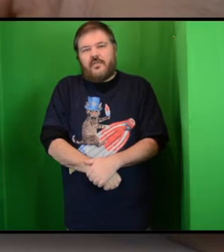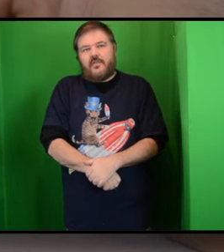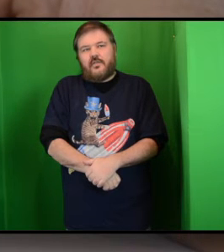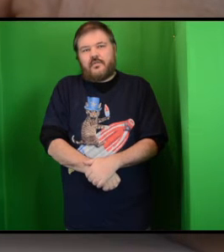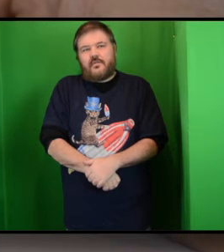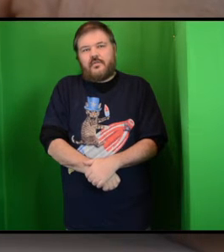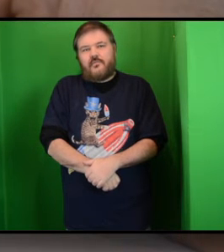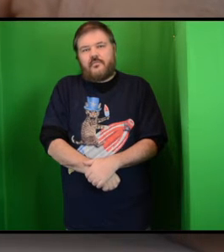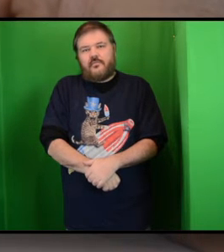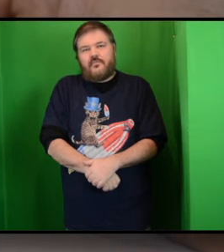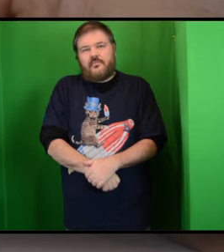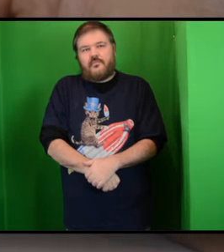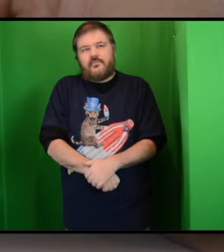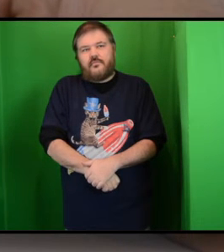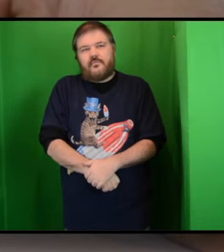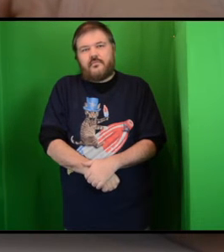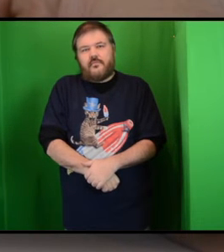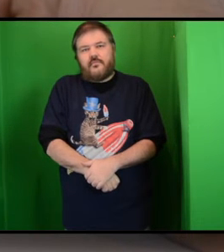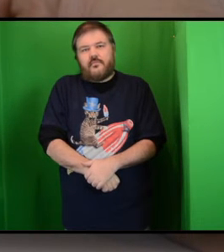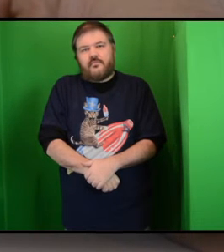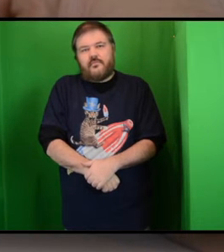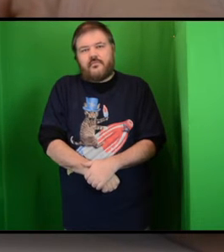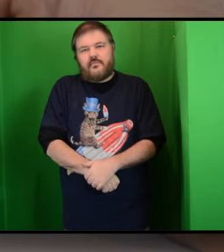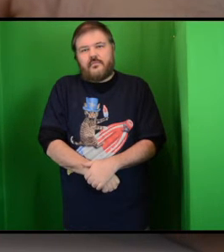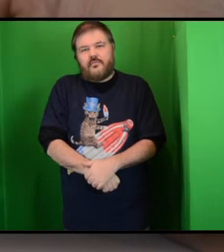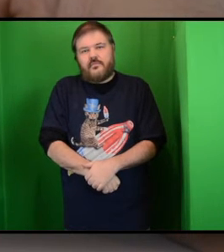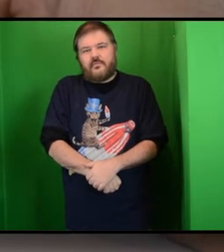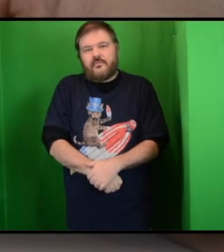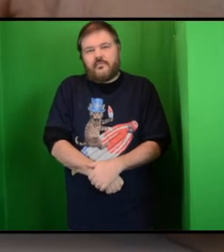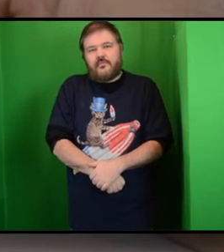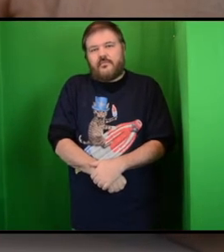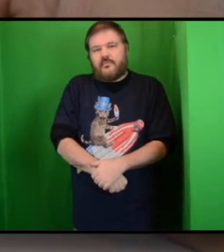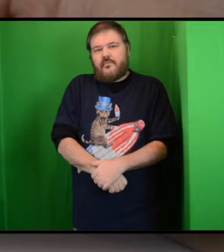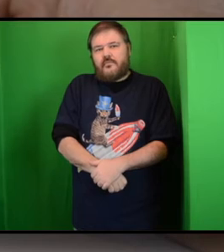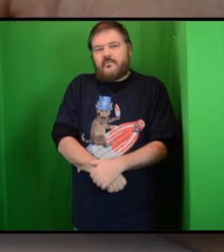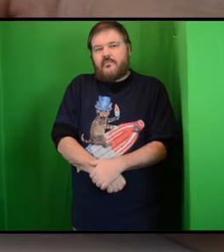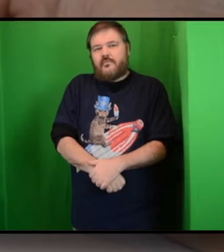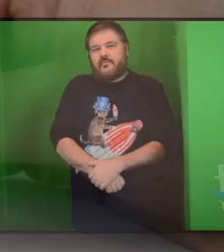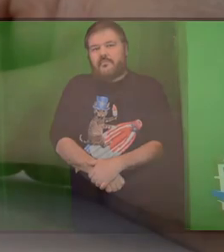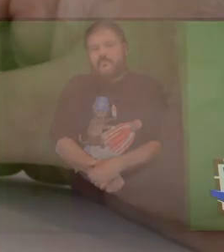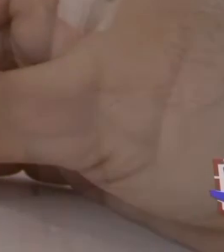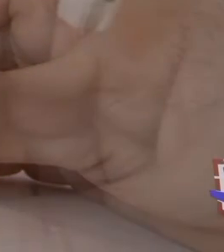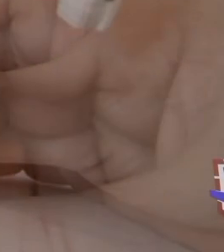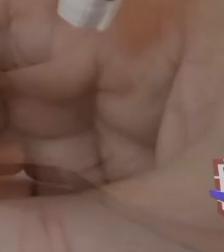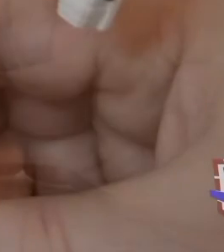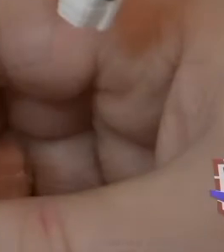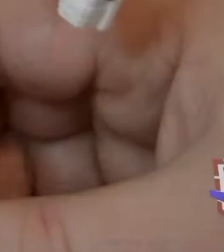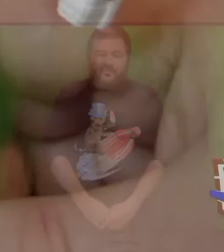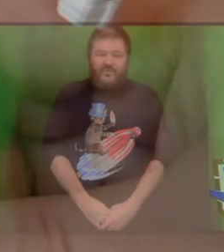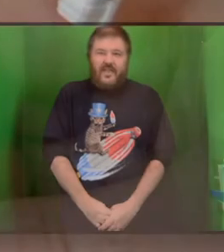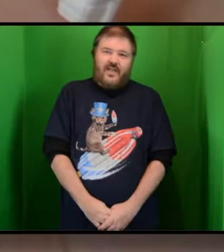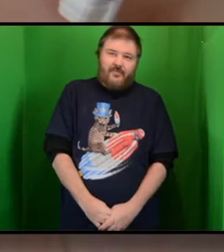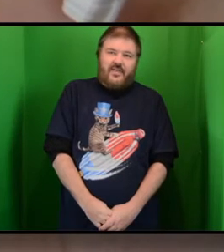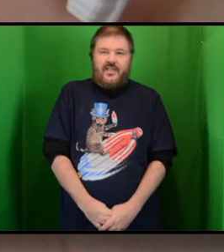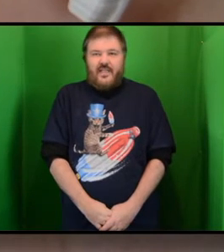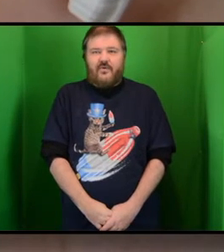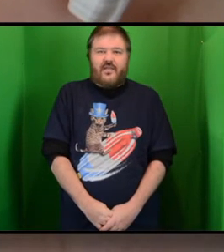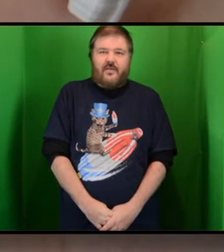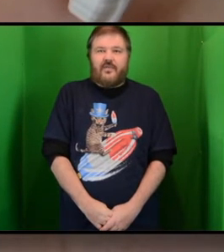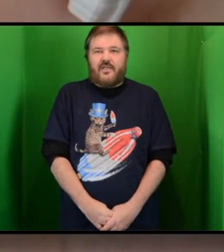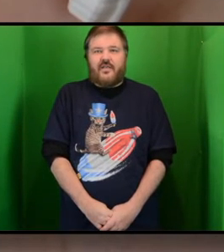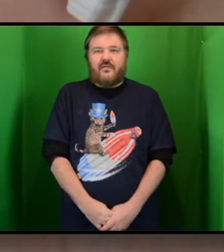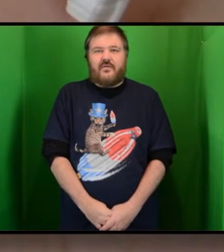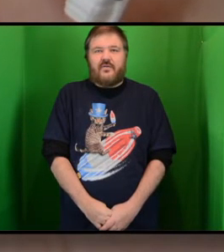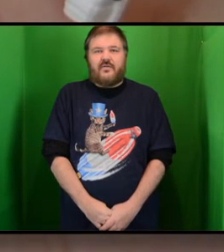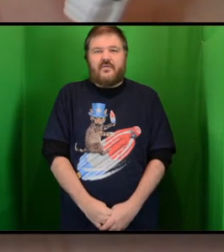can fault it for is the fact that I think the head could have had more definition to it. I mean, basically the only color you have in